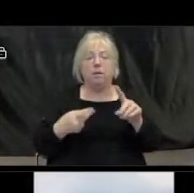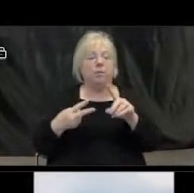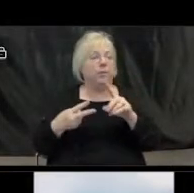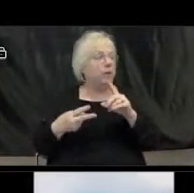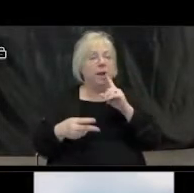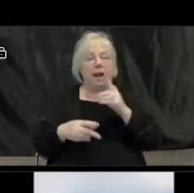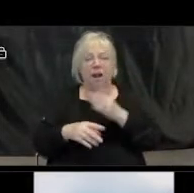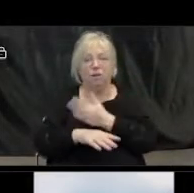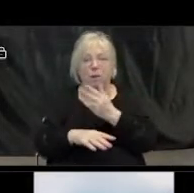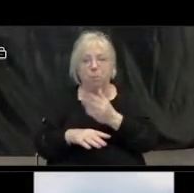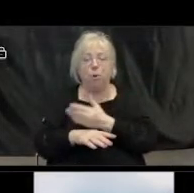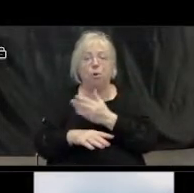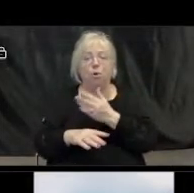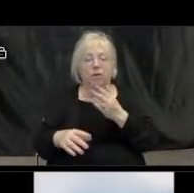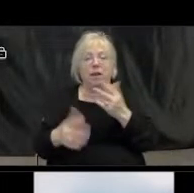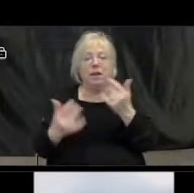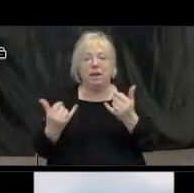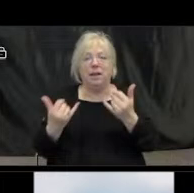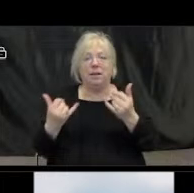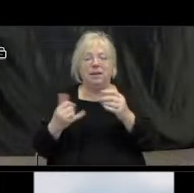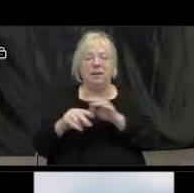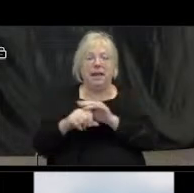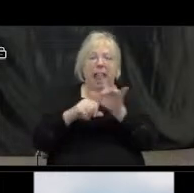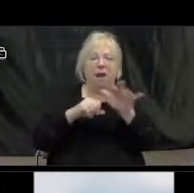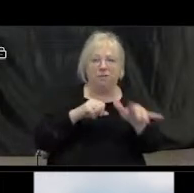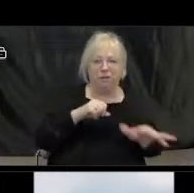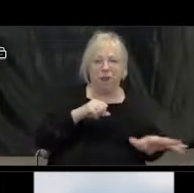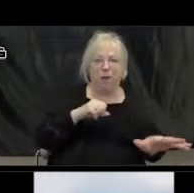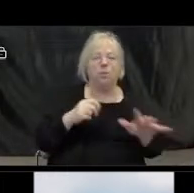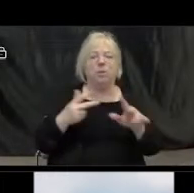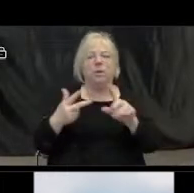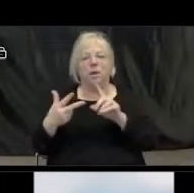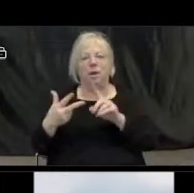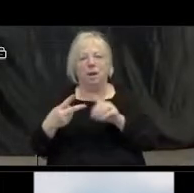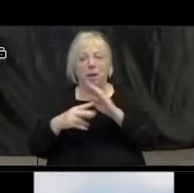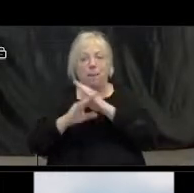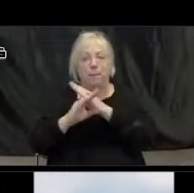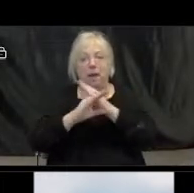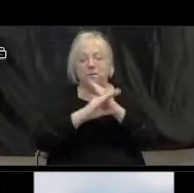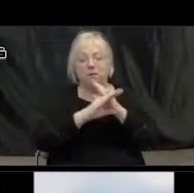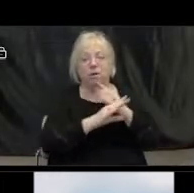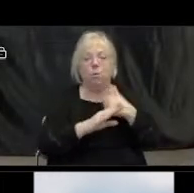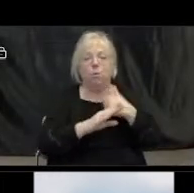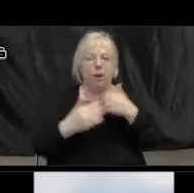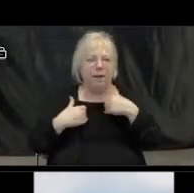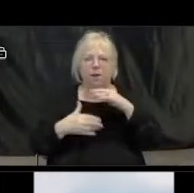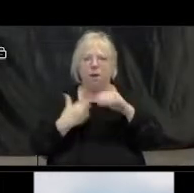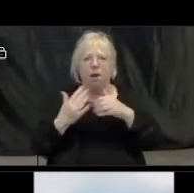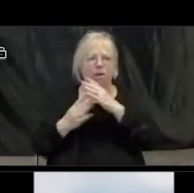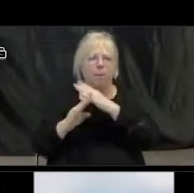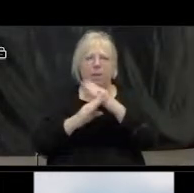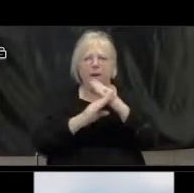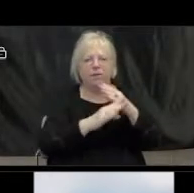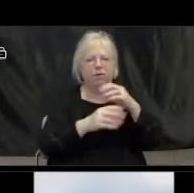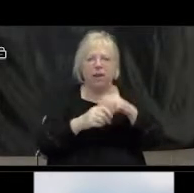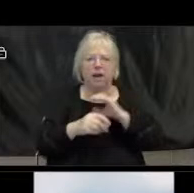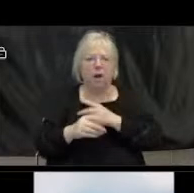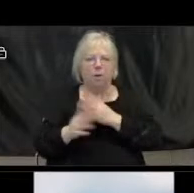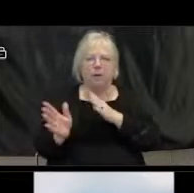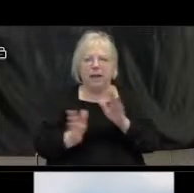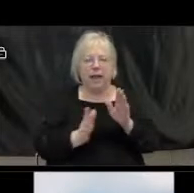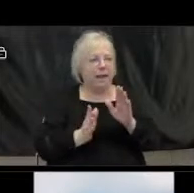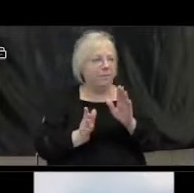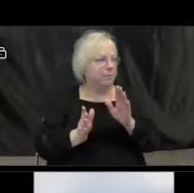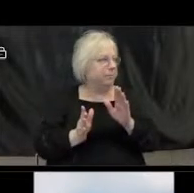actually improve the existing outflow of the pond. The buffers, we have all the buffers outlined on our plan. We're showing to